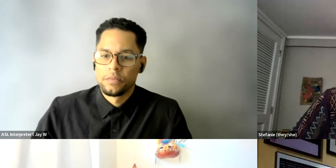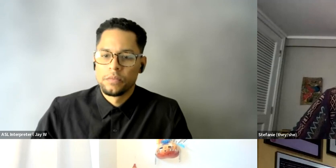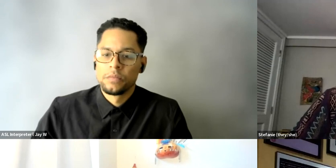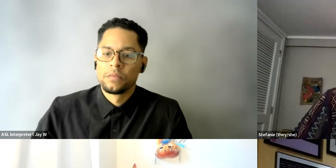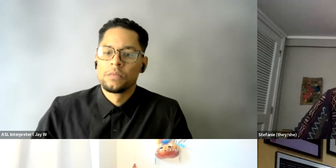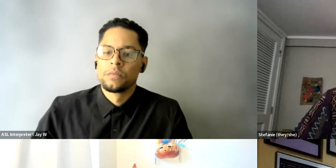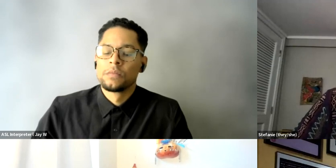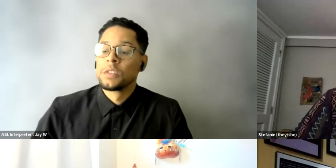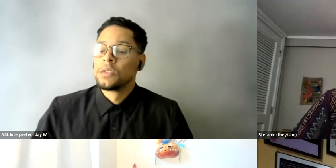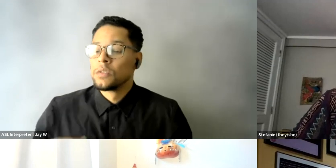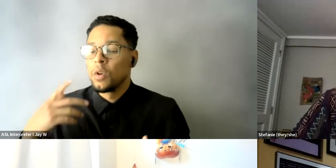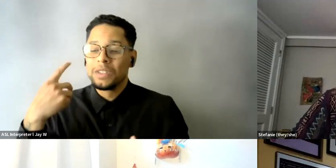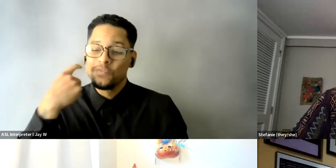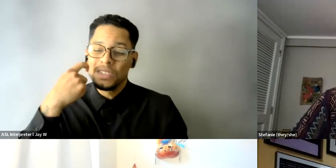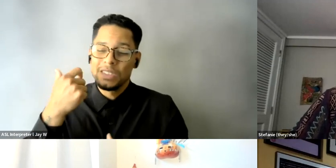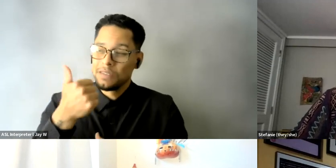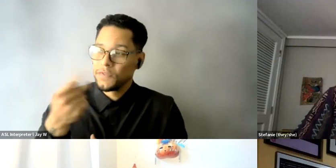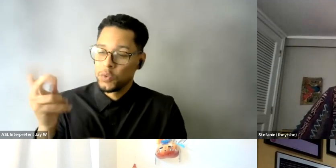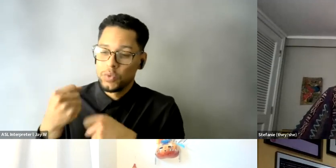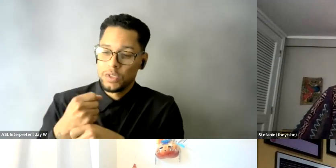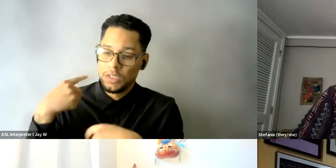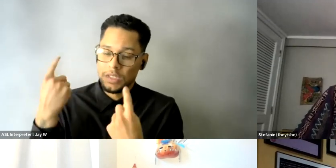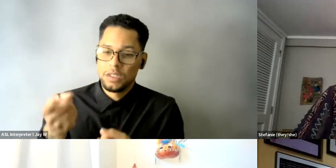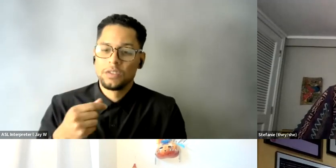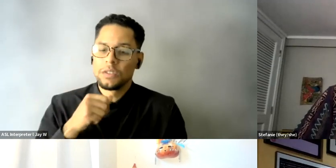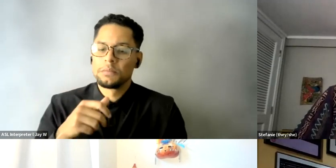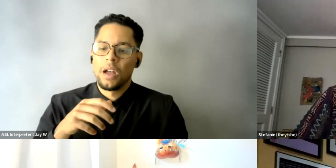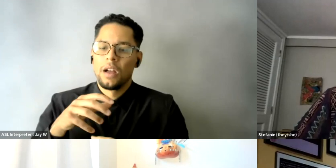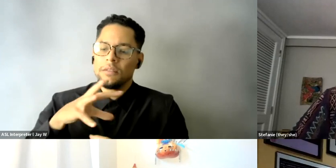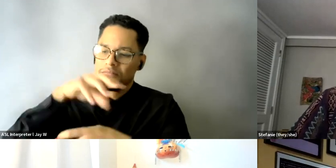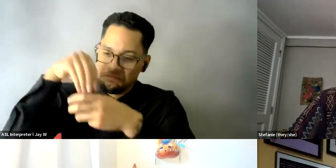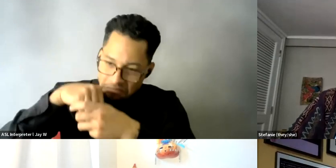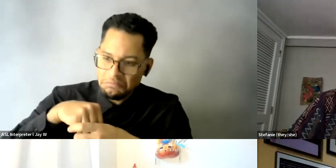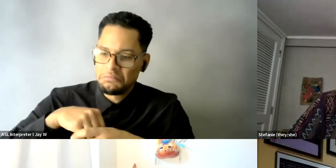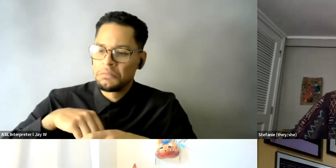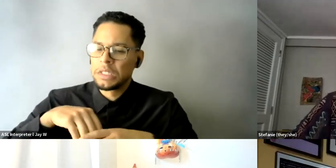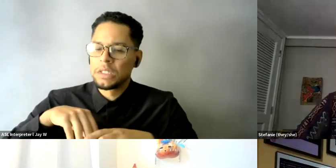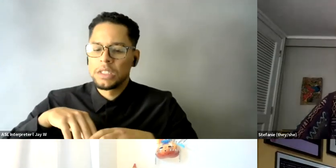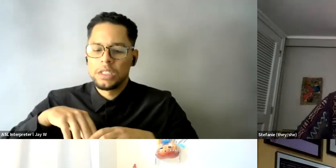actively engaged, like public work, so I don't know what it looks like these days,